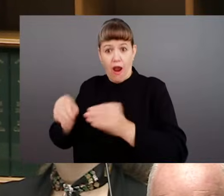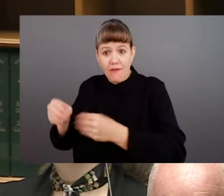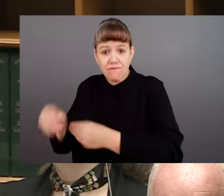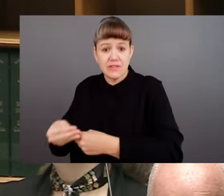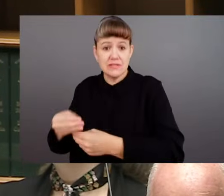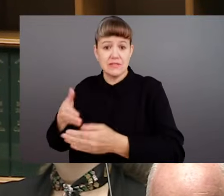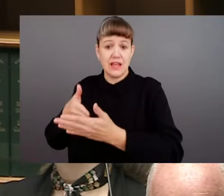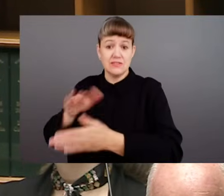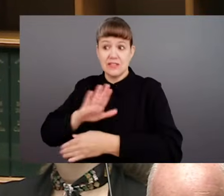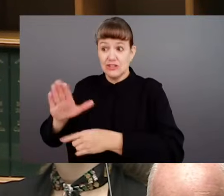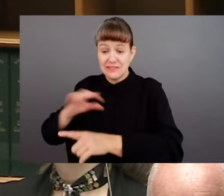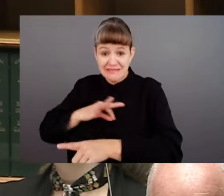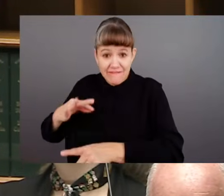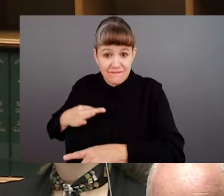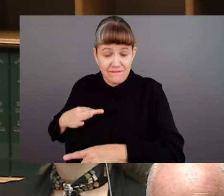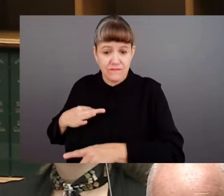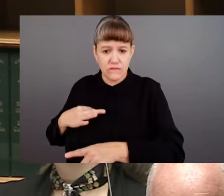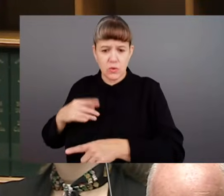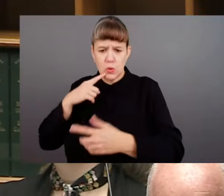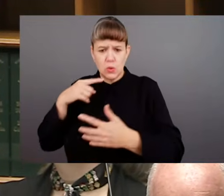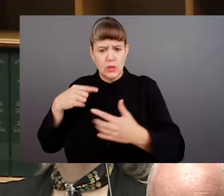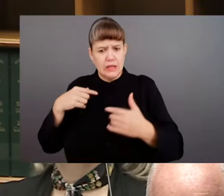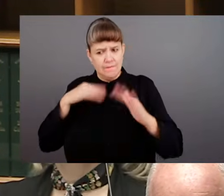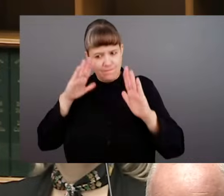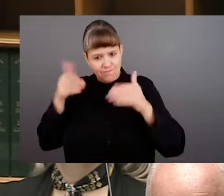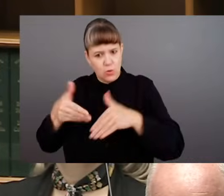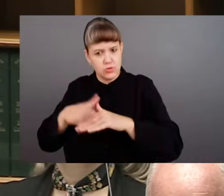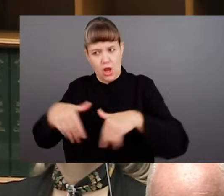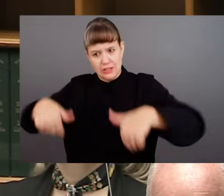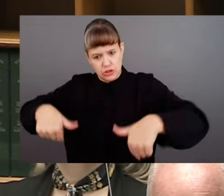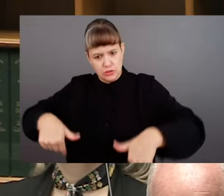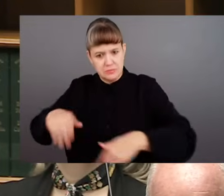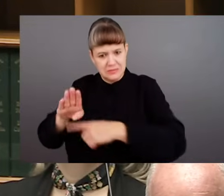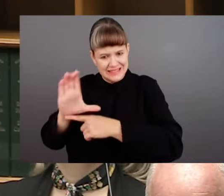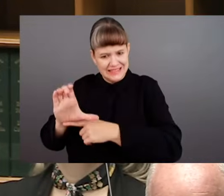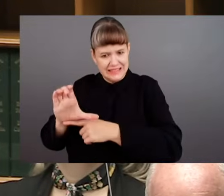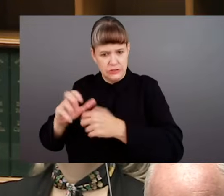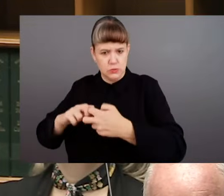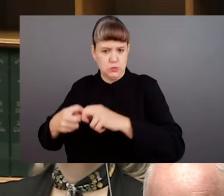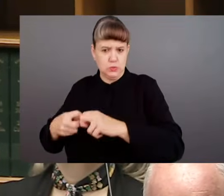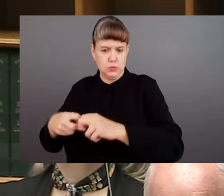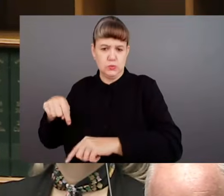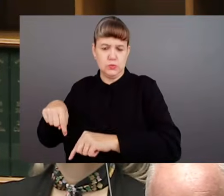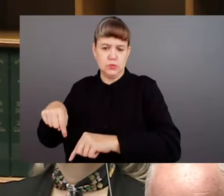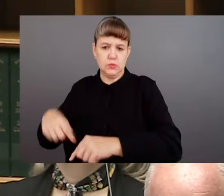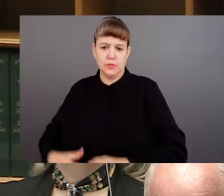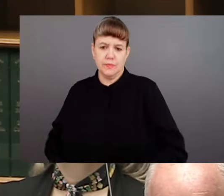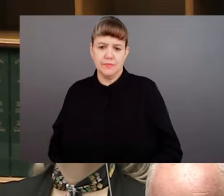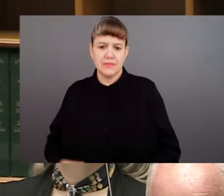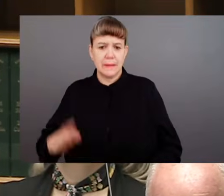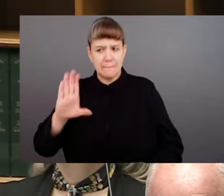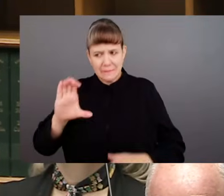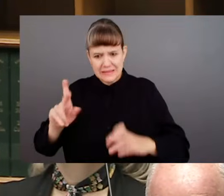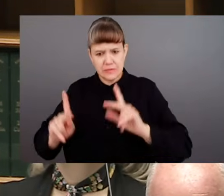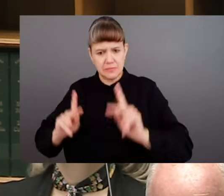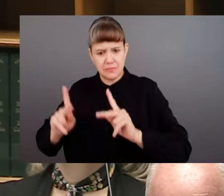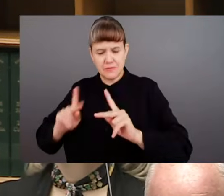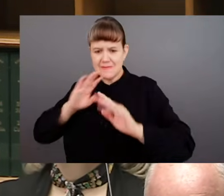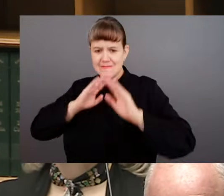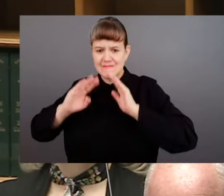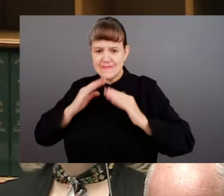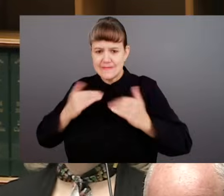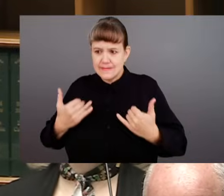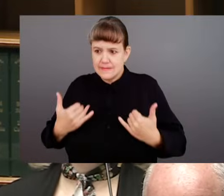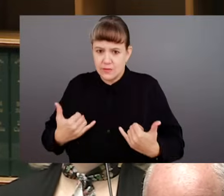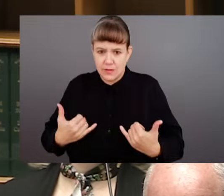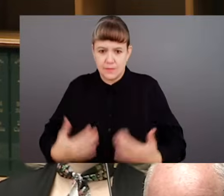focusing on, that British Columbians are facing right now. And As I mentioned, the Bishnoi gang, another real issue that we're